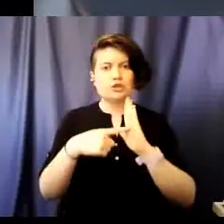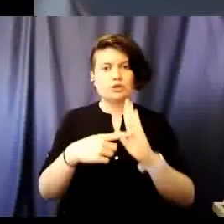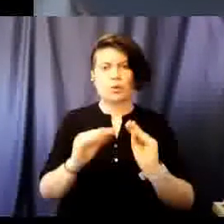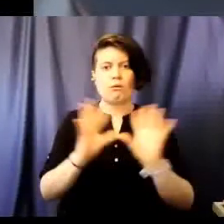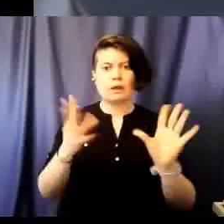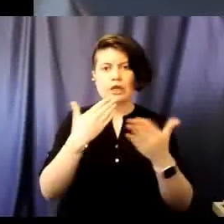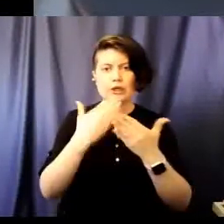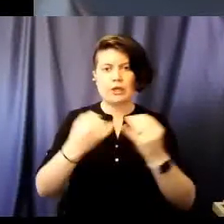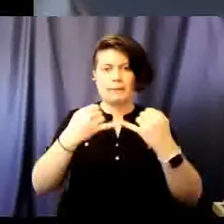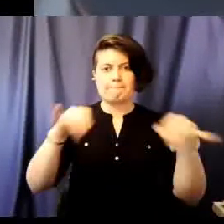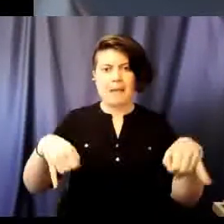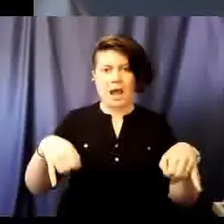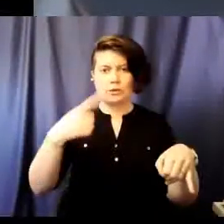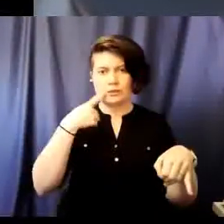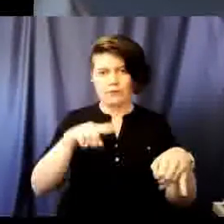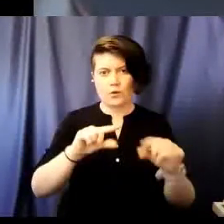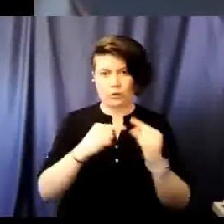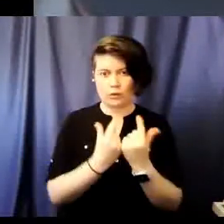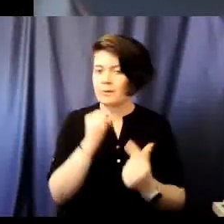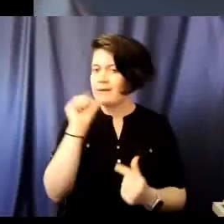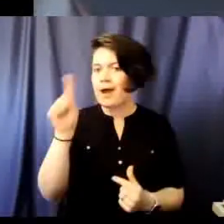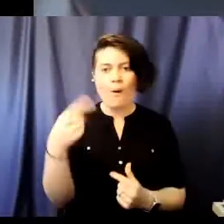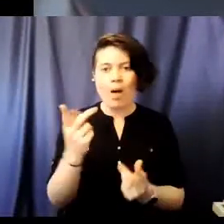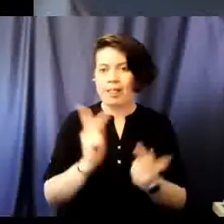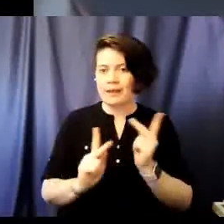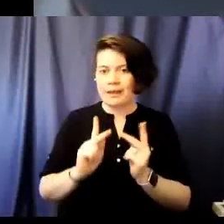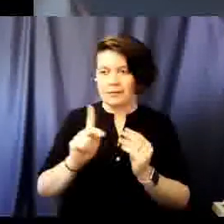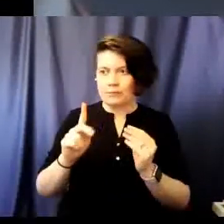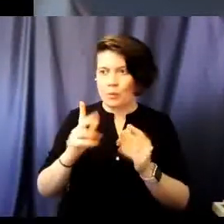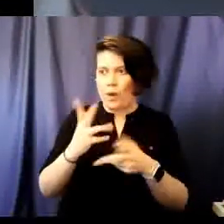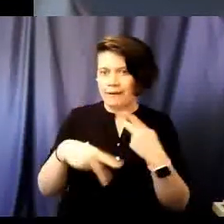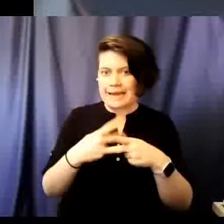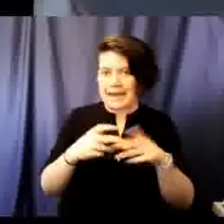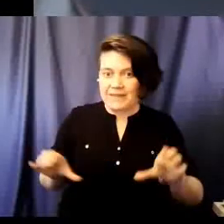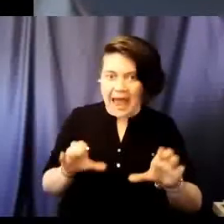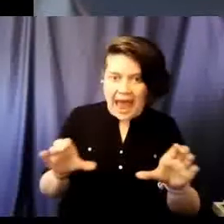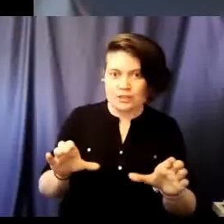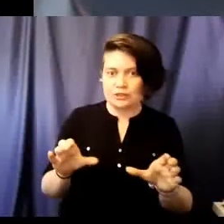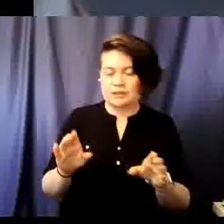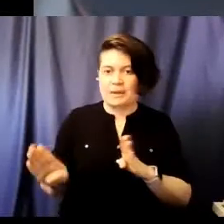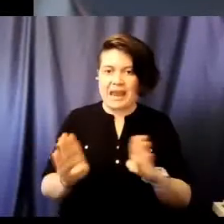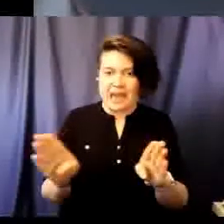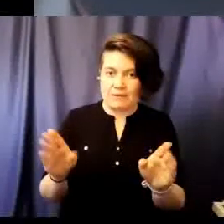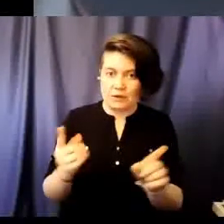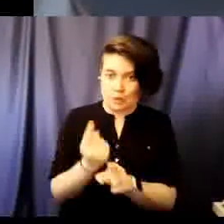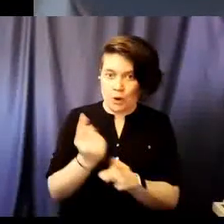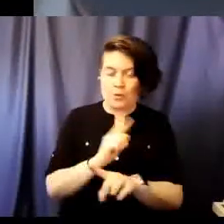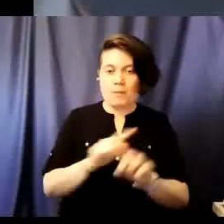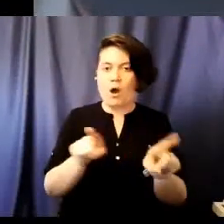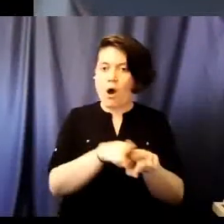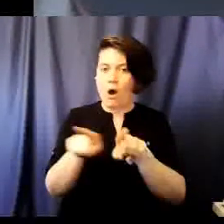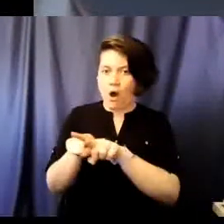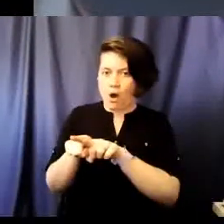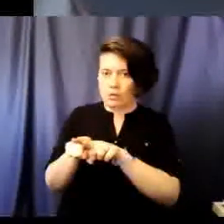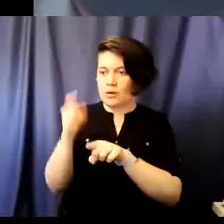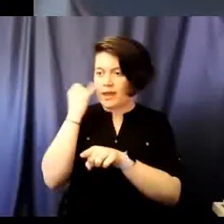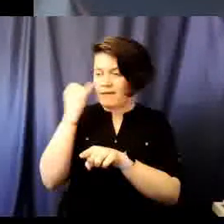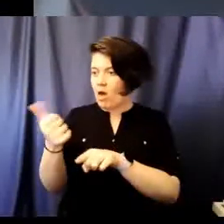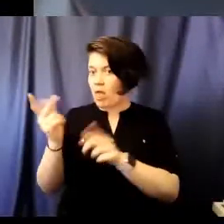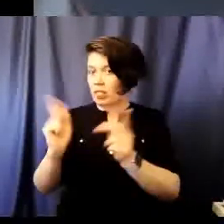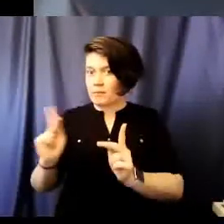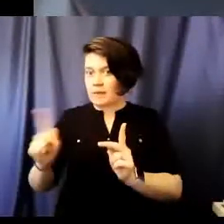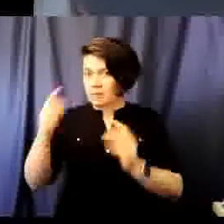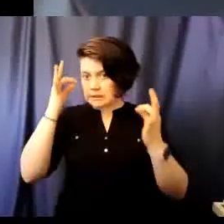group, not only about what behaviors and actions are appropriate, but also reaffirming boundaries set by others in the group and